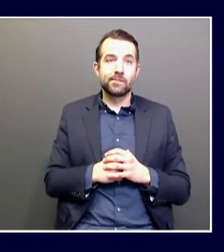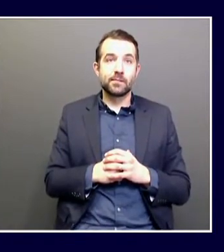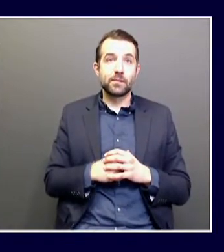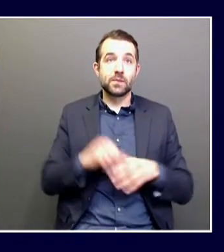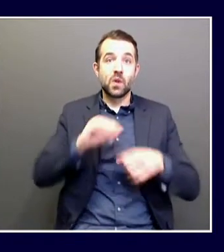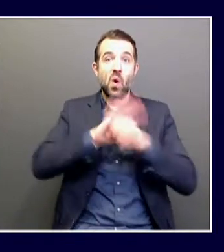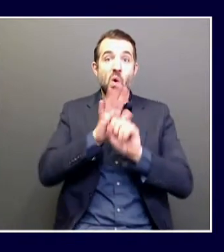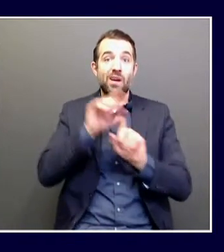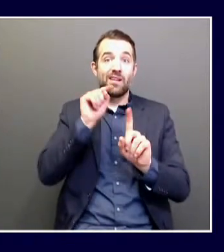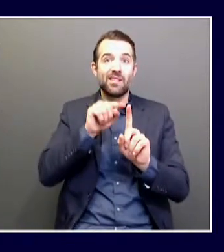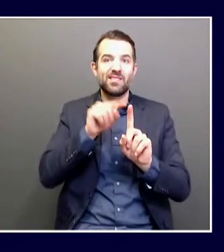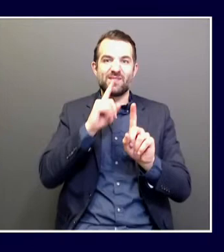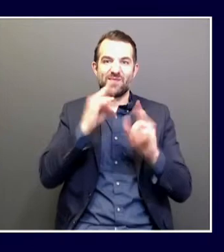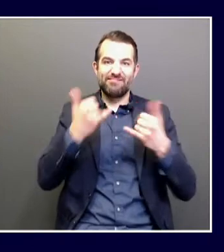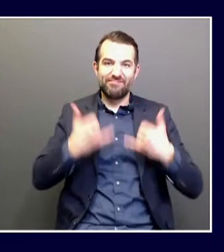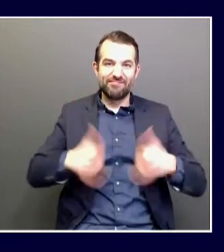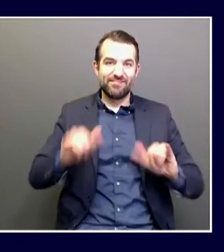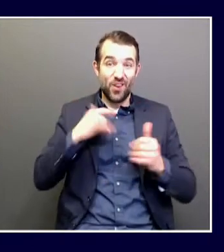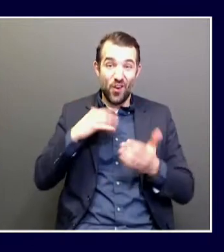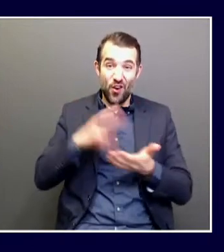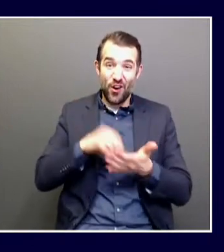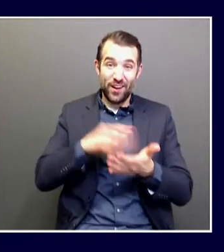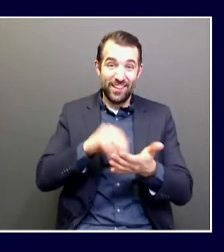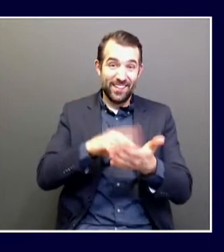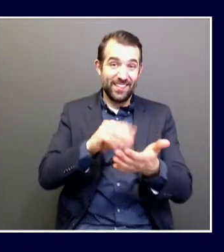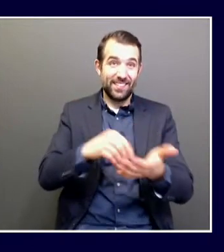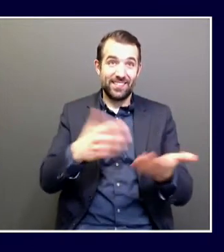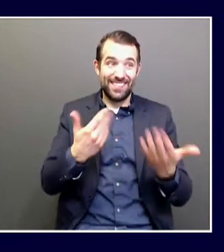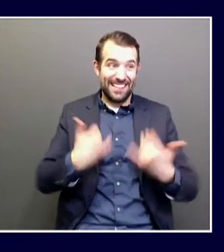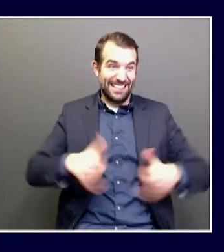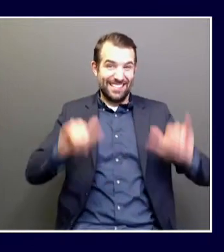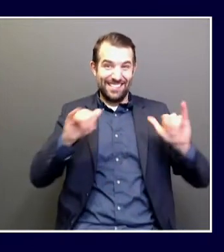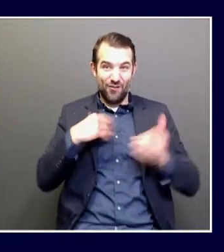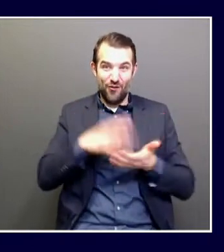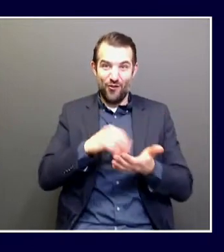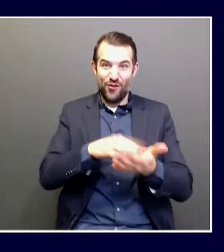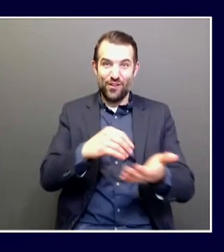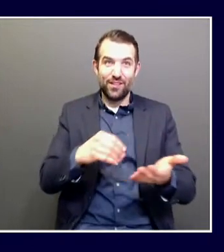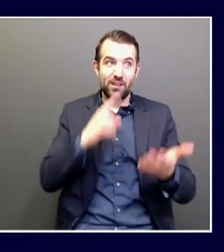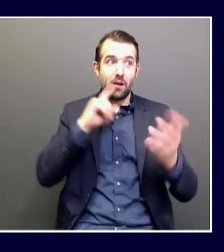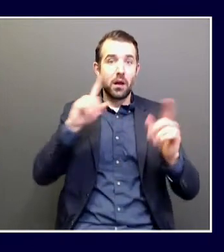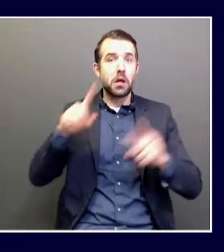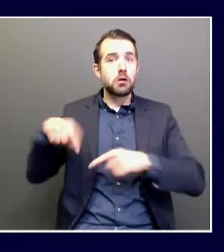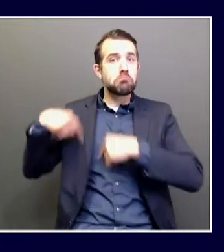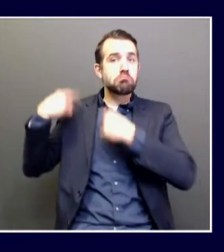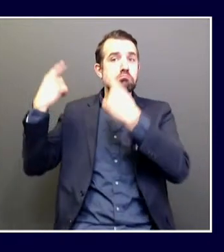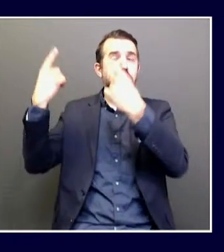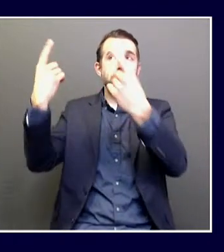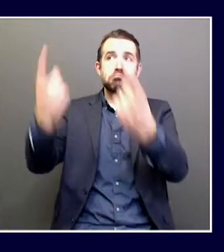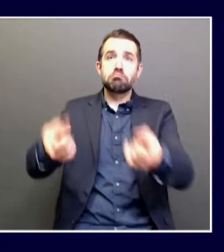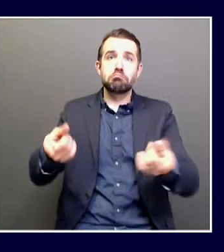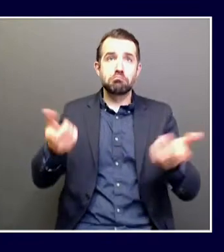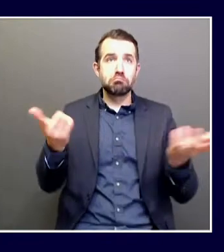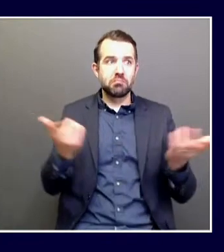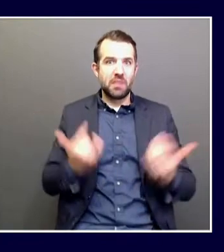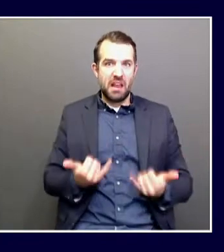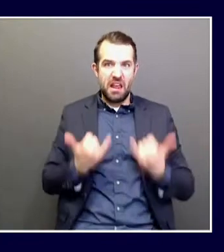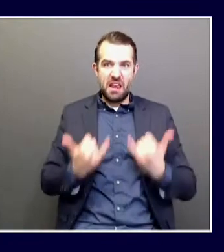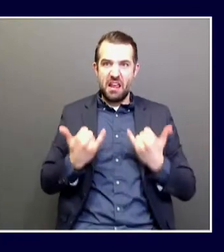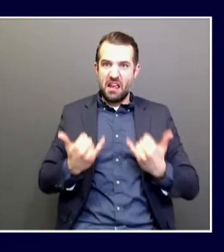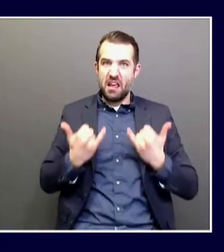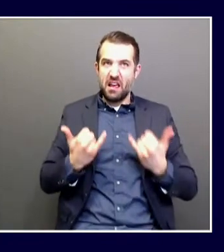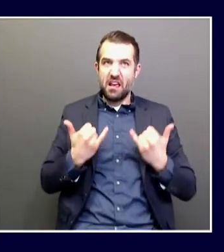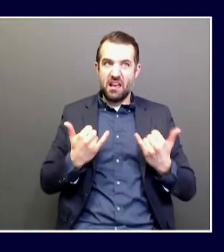it becomes increasingly the case that hospitalizations, albeit not perfect at all, are a better metric of